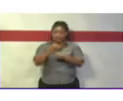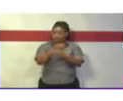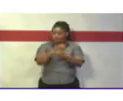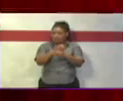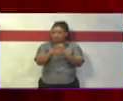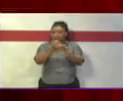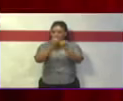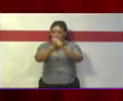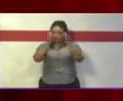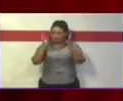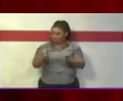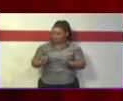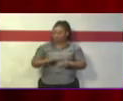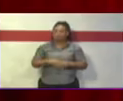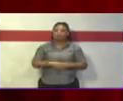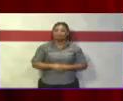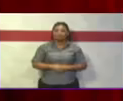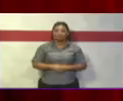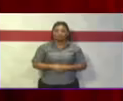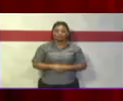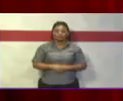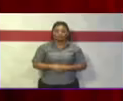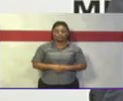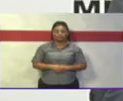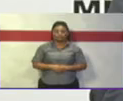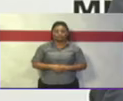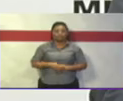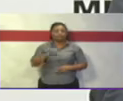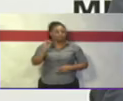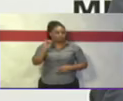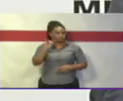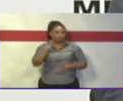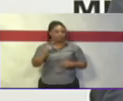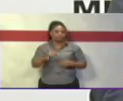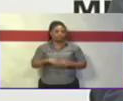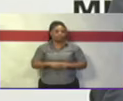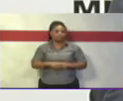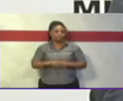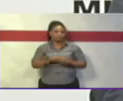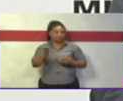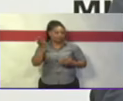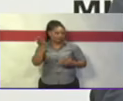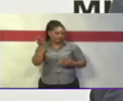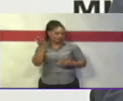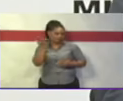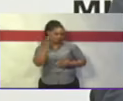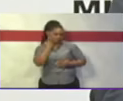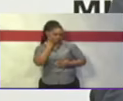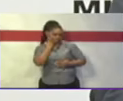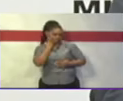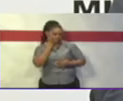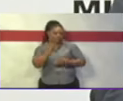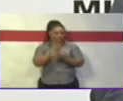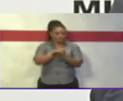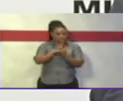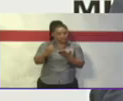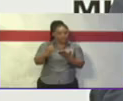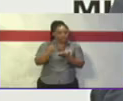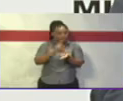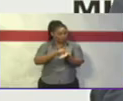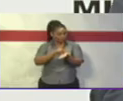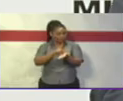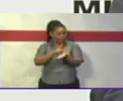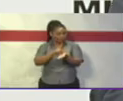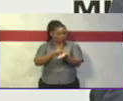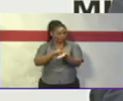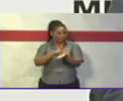Yeah, so generally speaking, I think that matter was dealt with a couple of weeks ago when Dr. Ron Henry, who is the cardiologist assigned to that